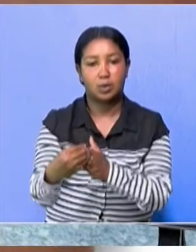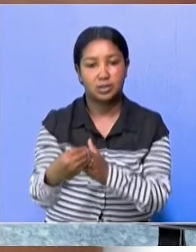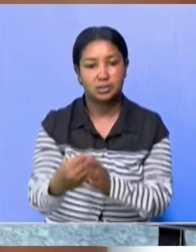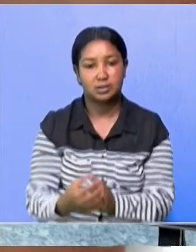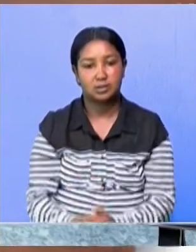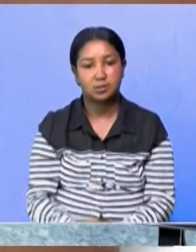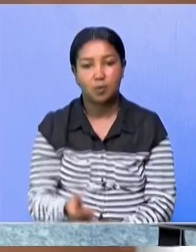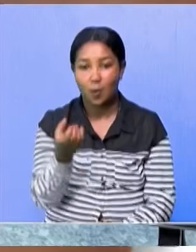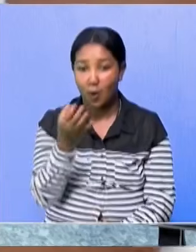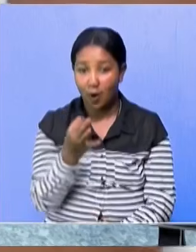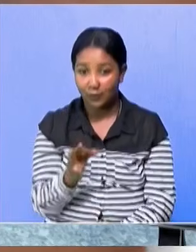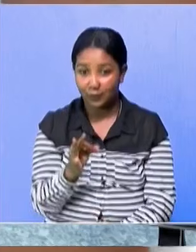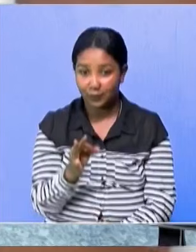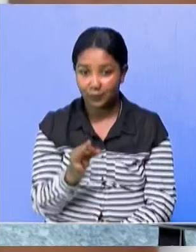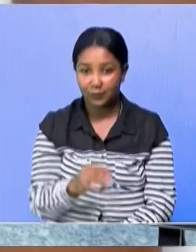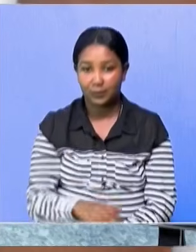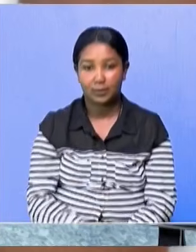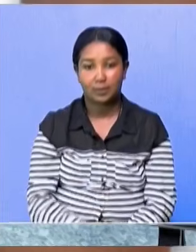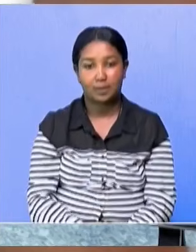regulation of